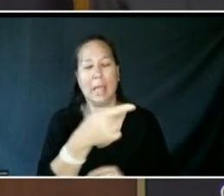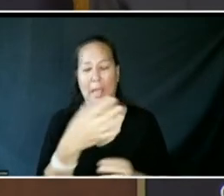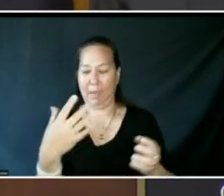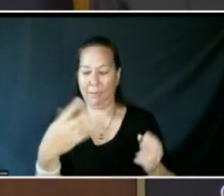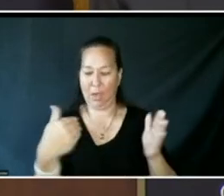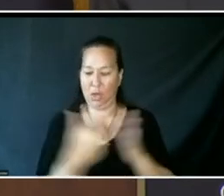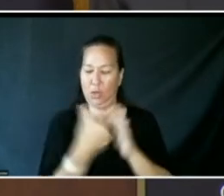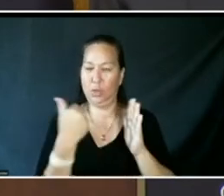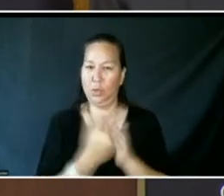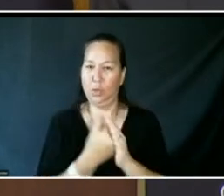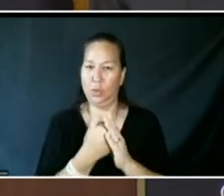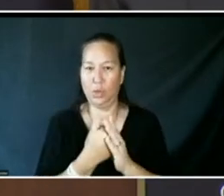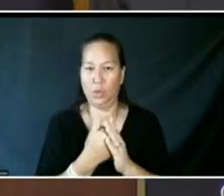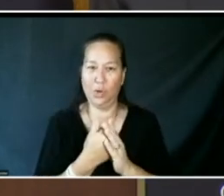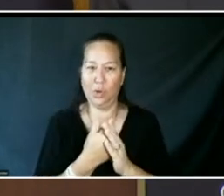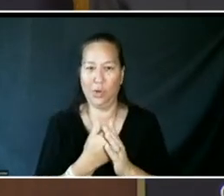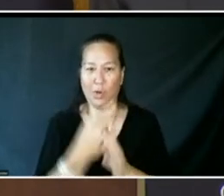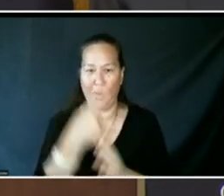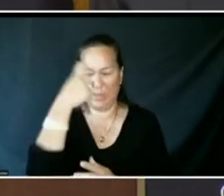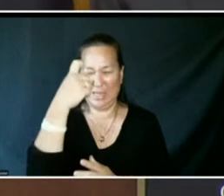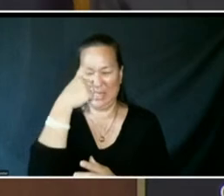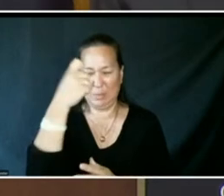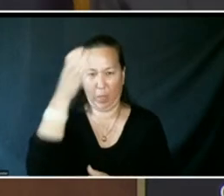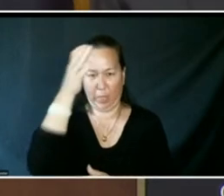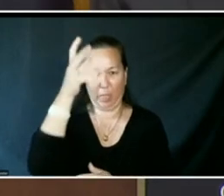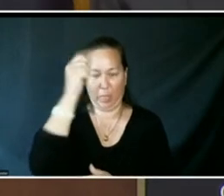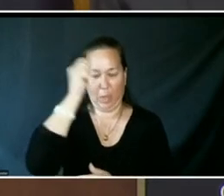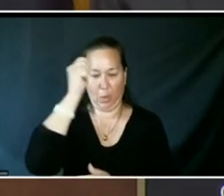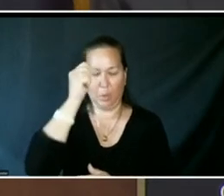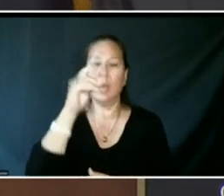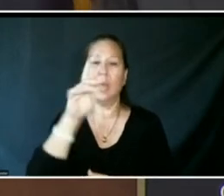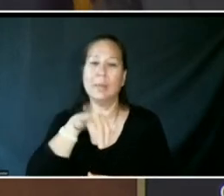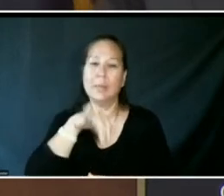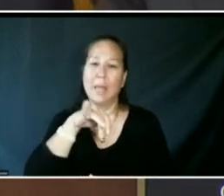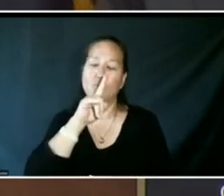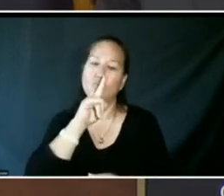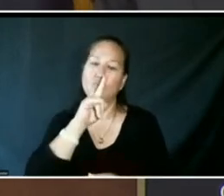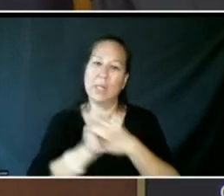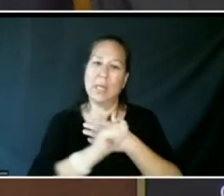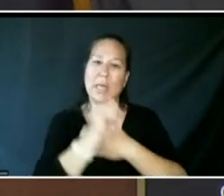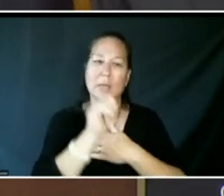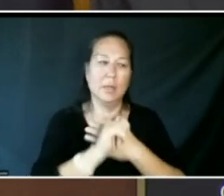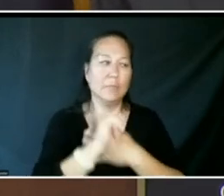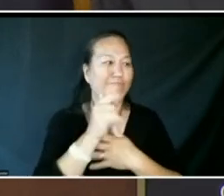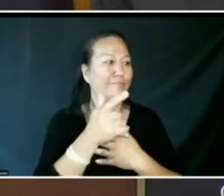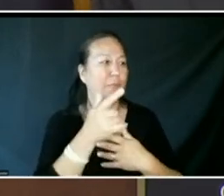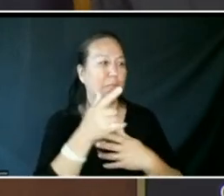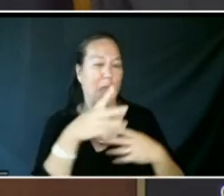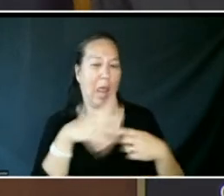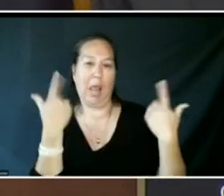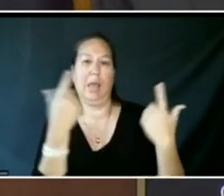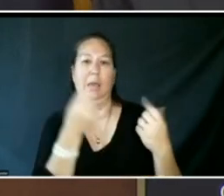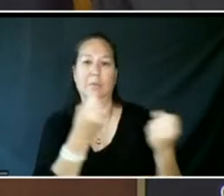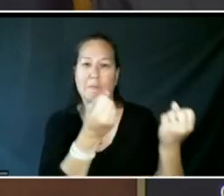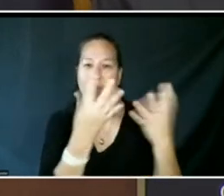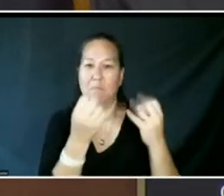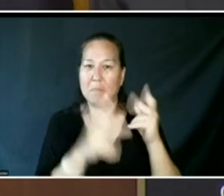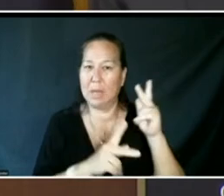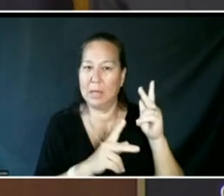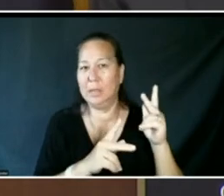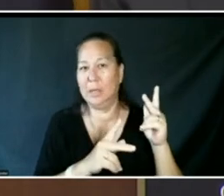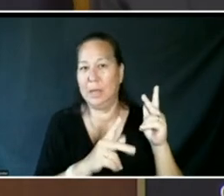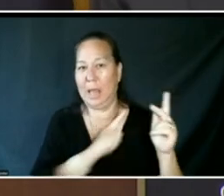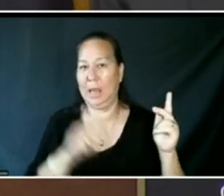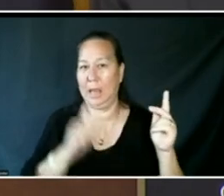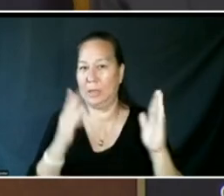would take on a life of its own and threaten the lives of several innocent election workers. This story falsely alleges that